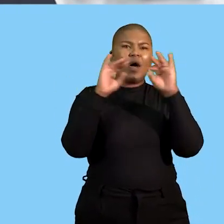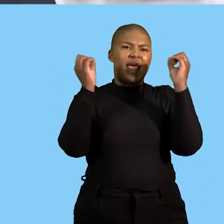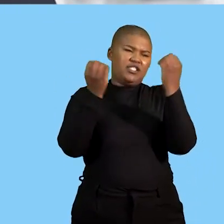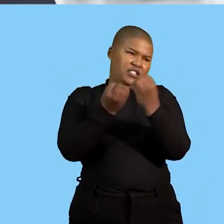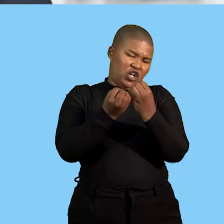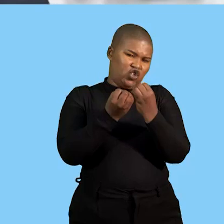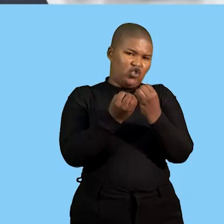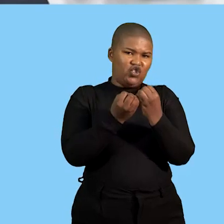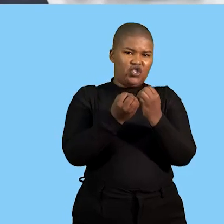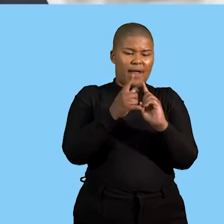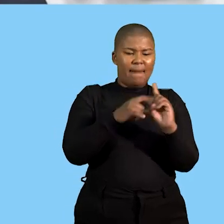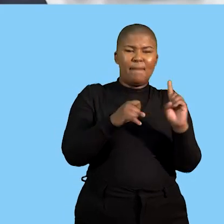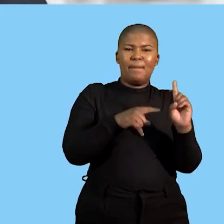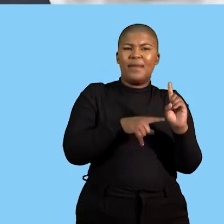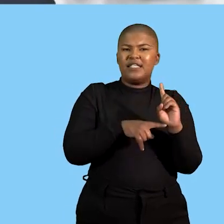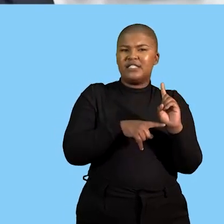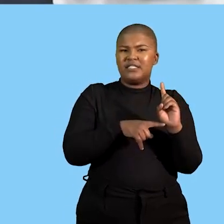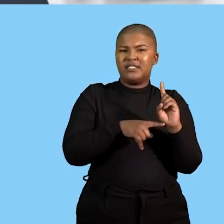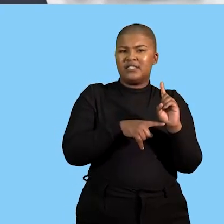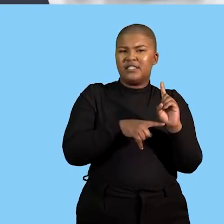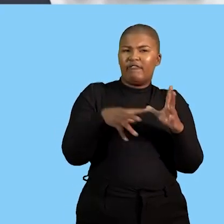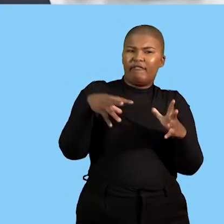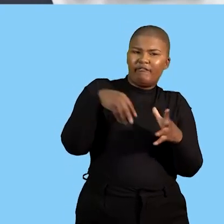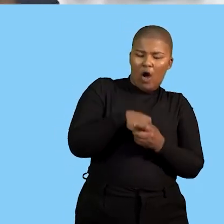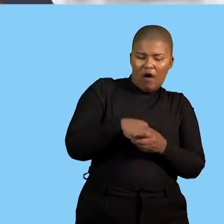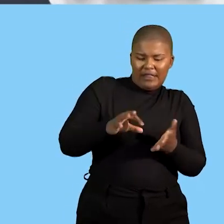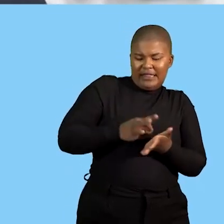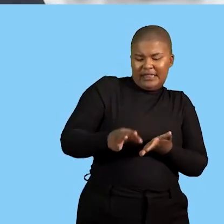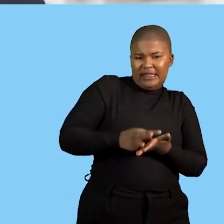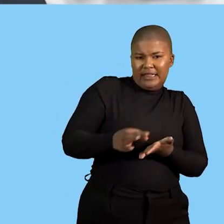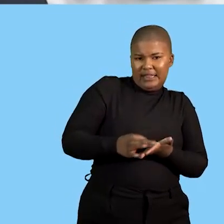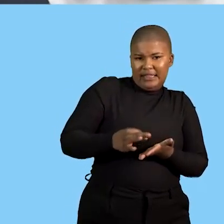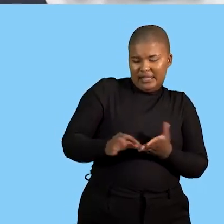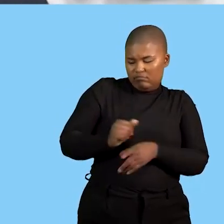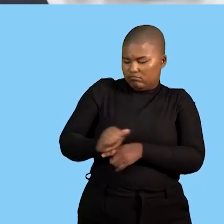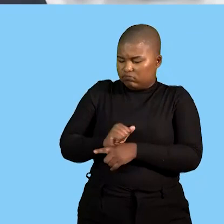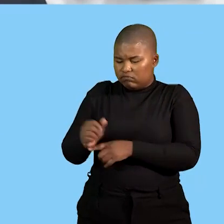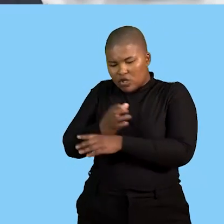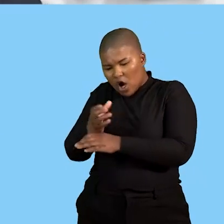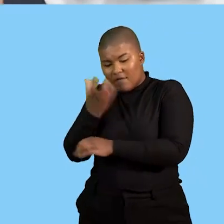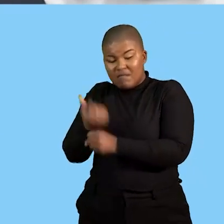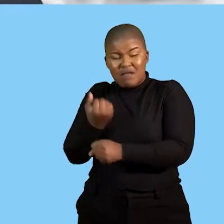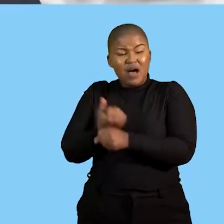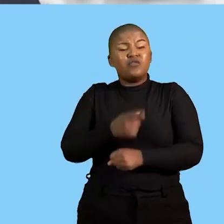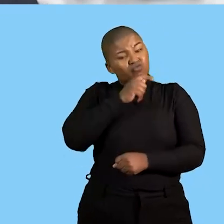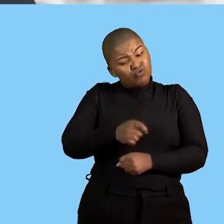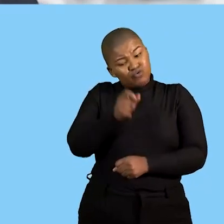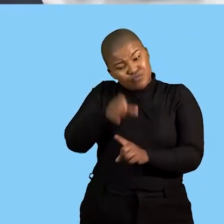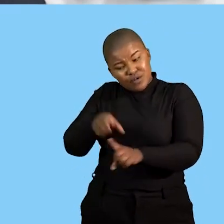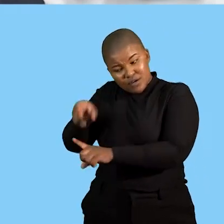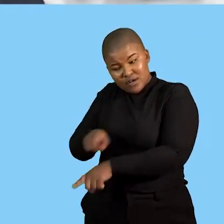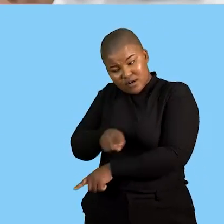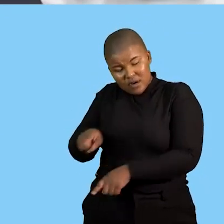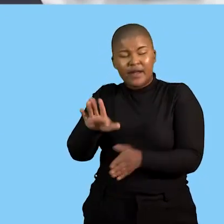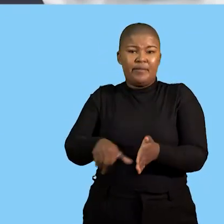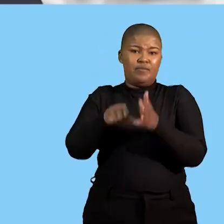organization, even the person who's directly involved in cleaning, in preparing coffee is important